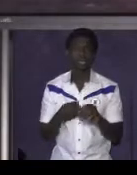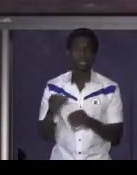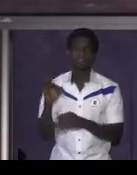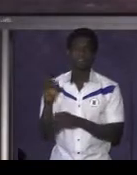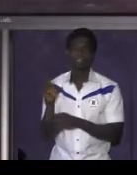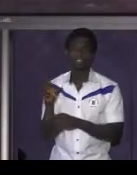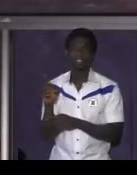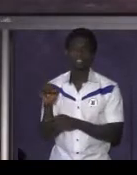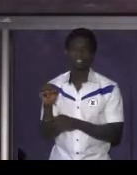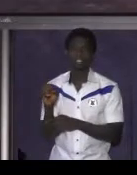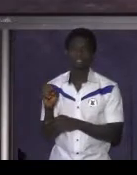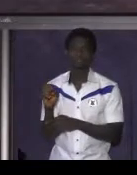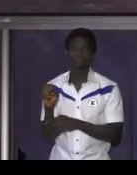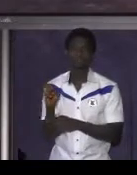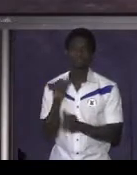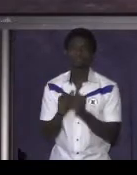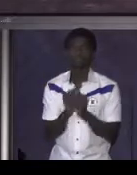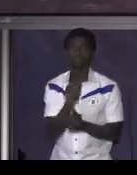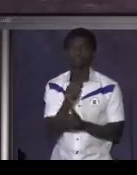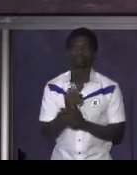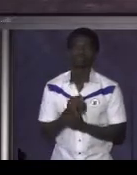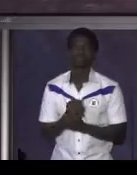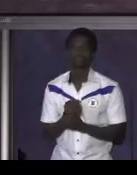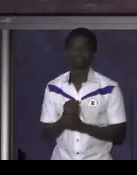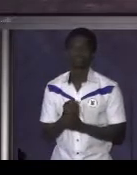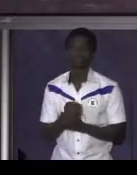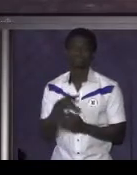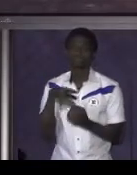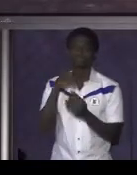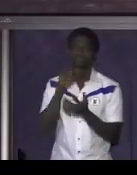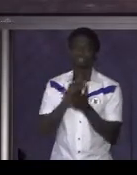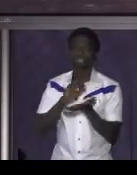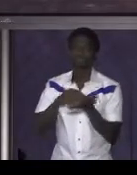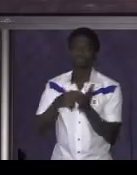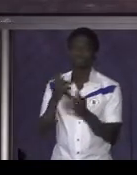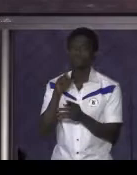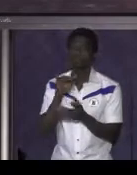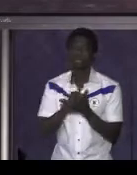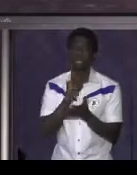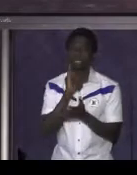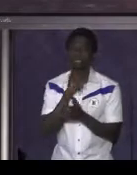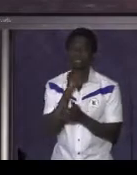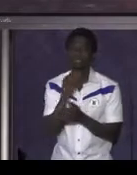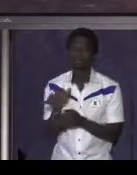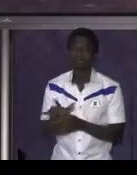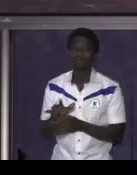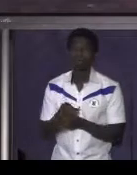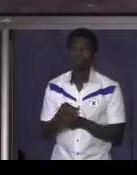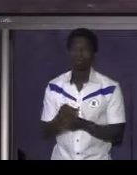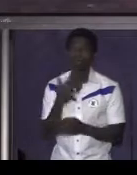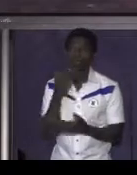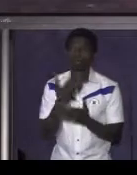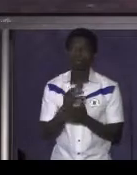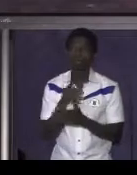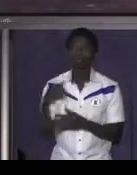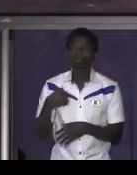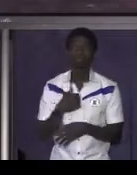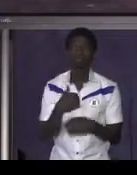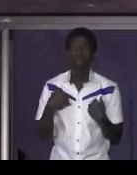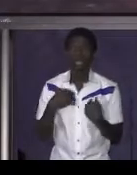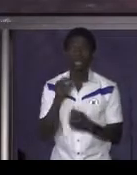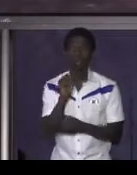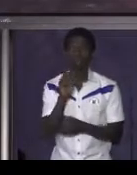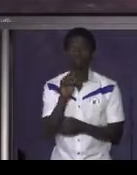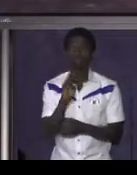ferry. So which one? Except that means the one that is not common. Good. We have